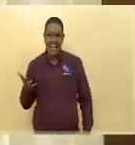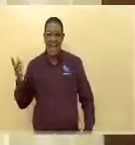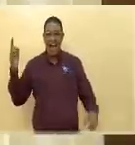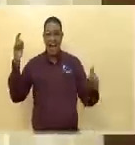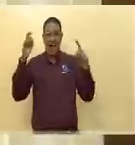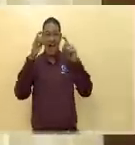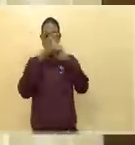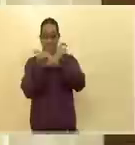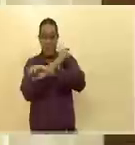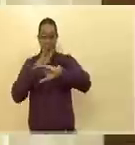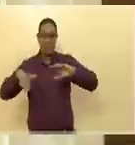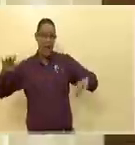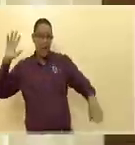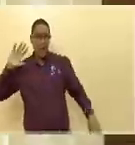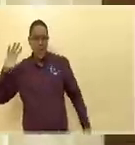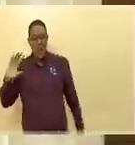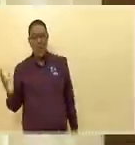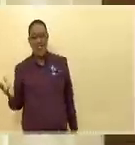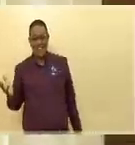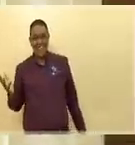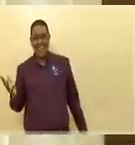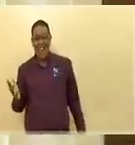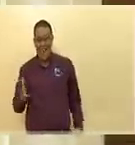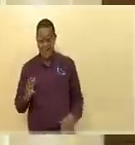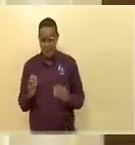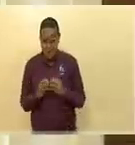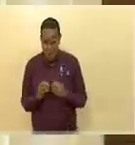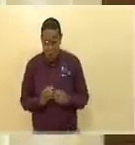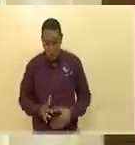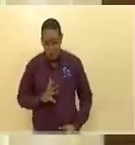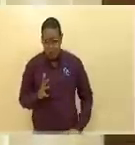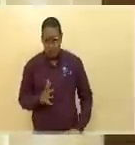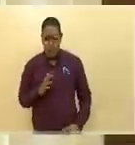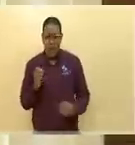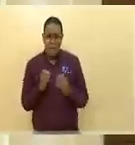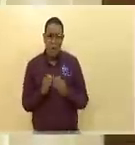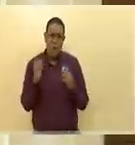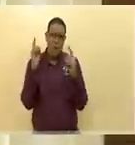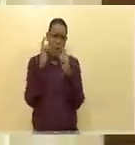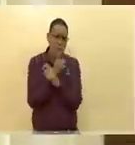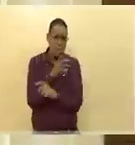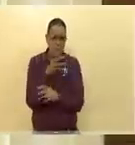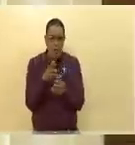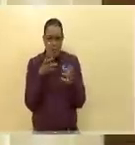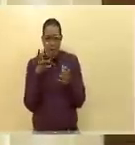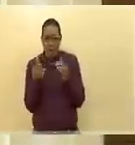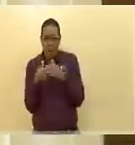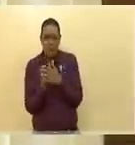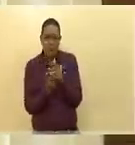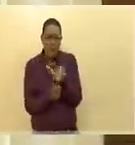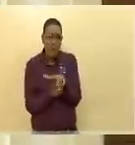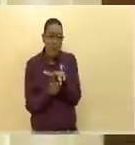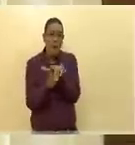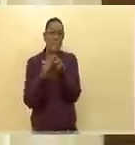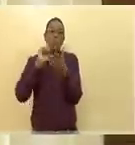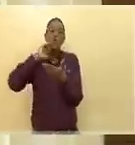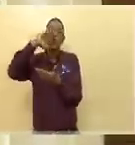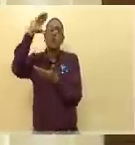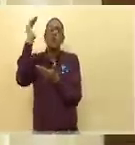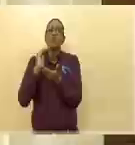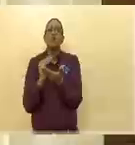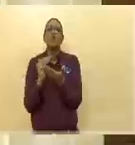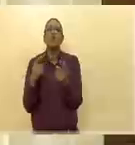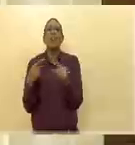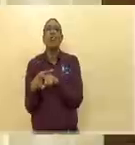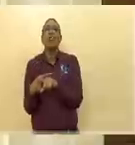complex. And as a society becomes more sophisticated and complex, in order to reduce the